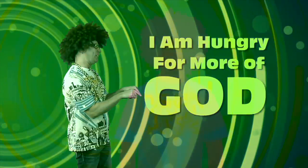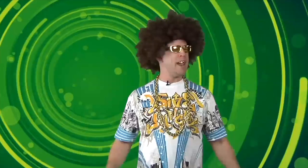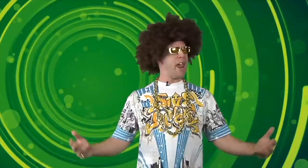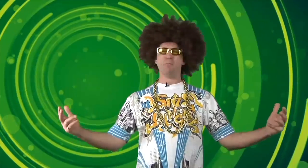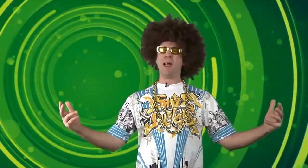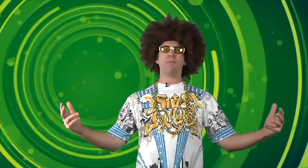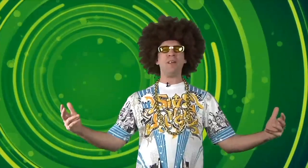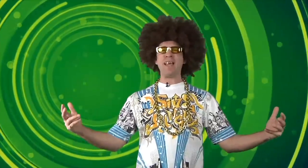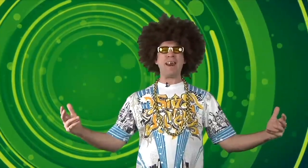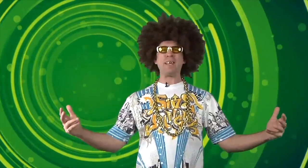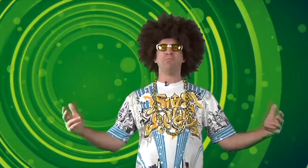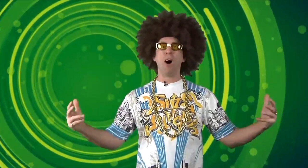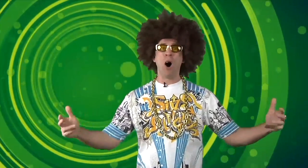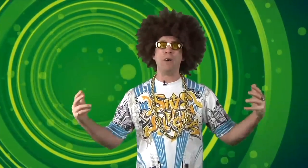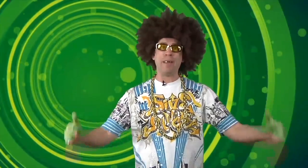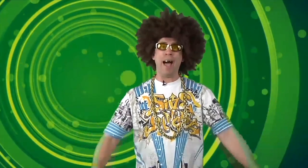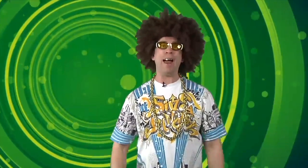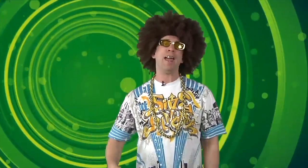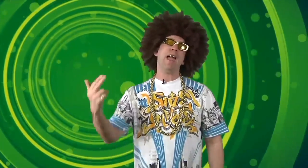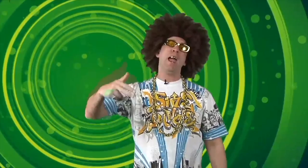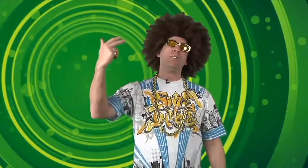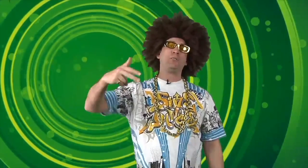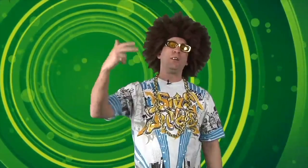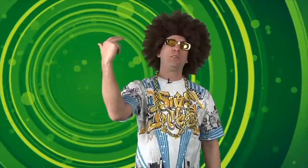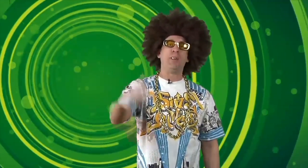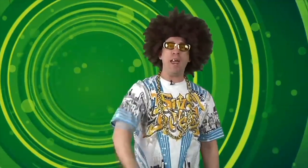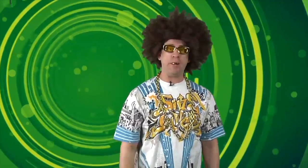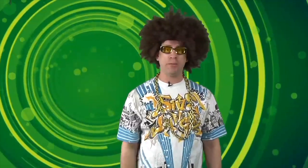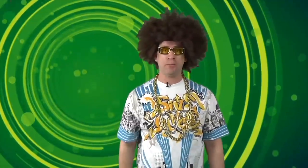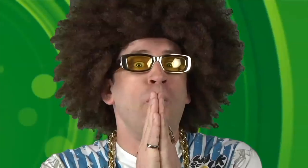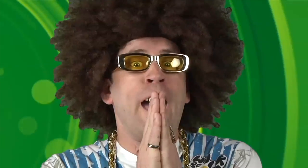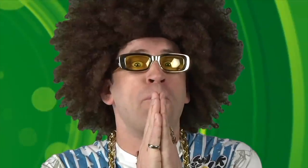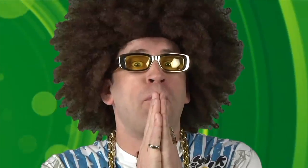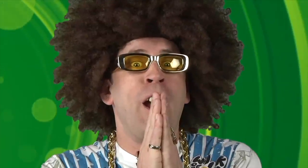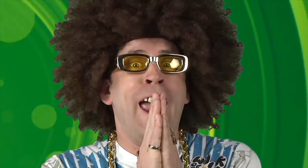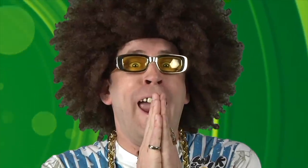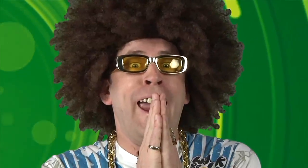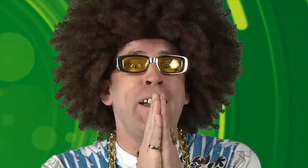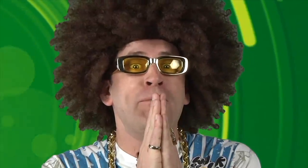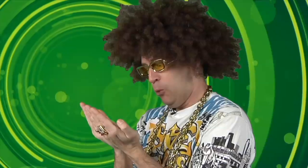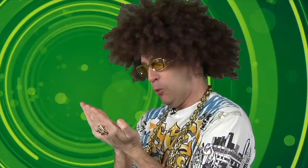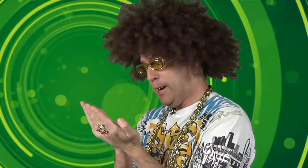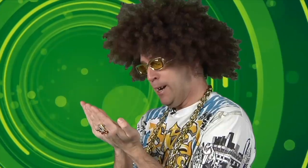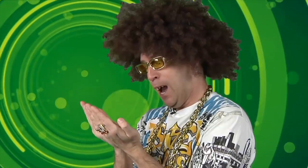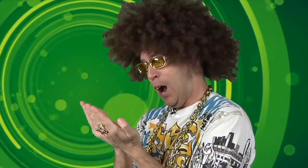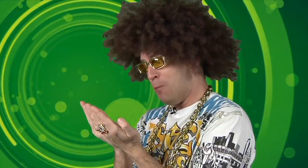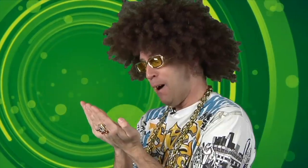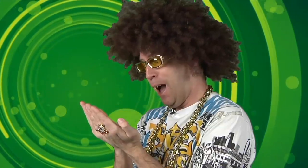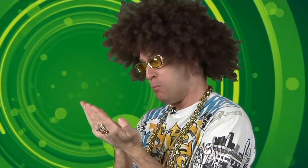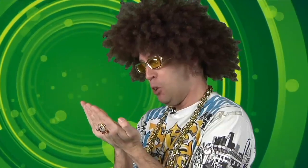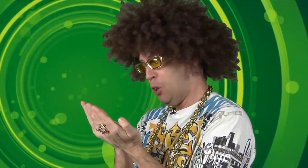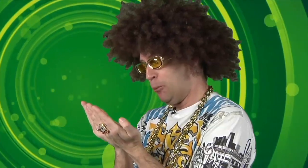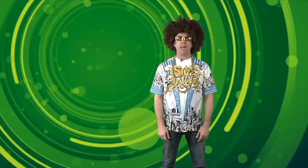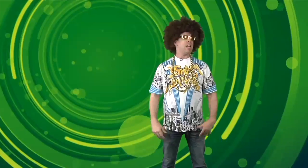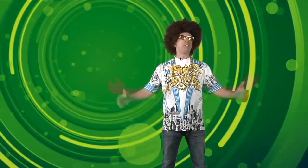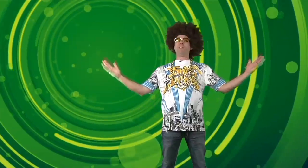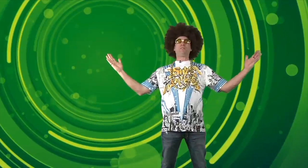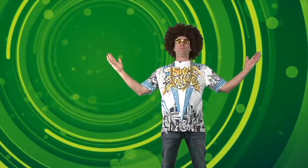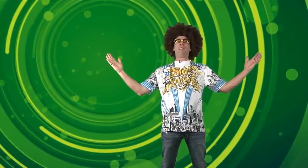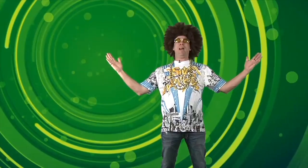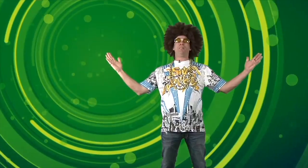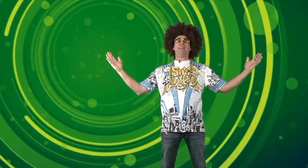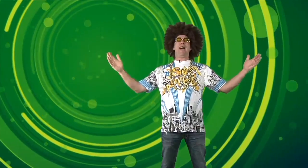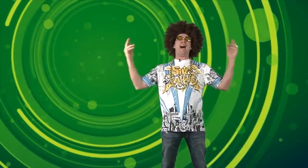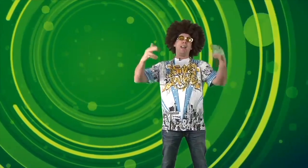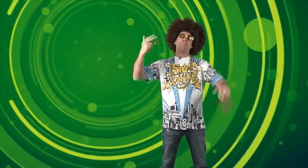God. Yeah, baby, we got to get more of God every single day. We got to pray, read our Bible, and spend